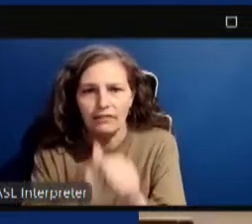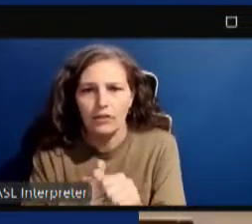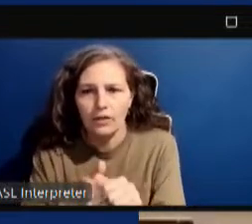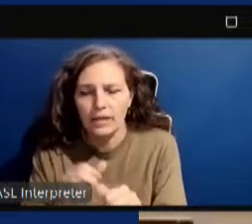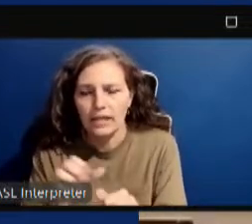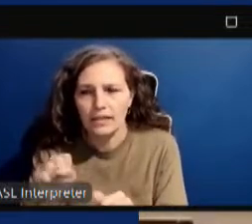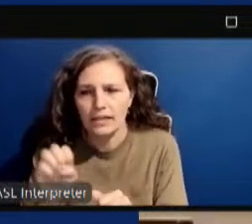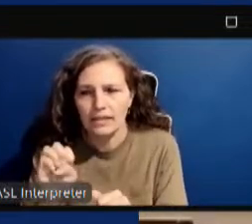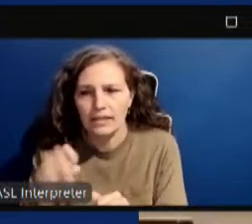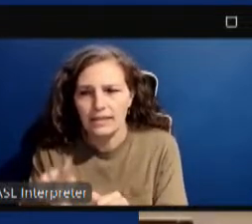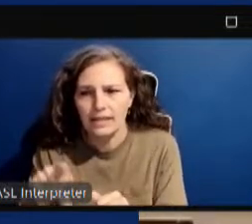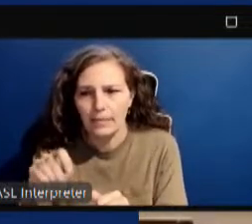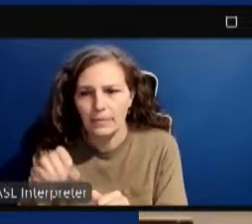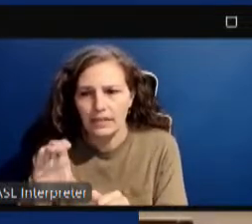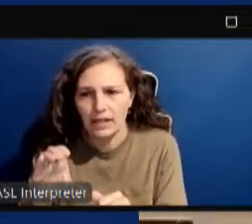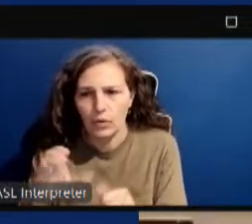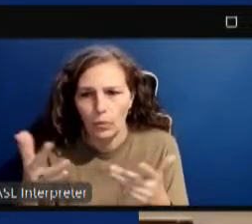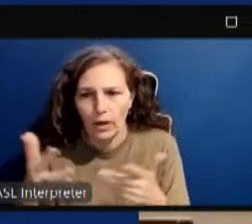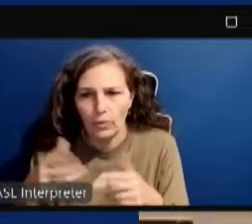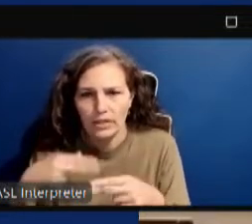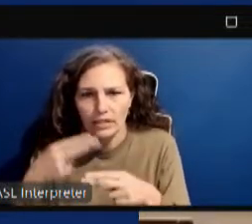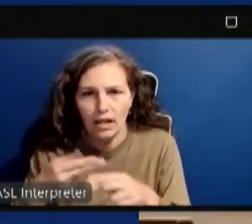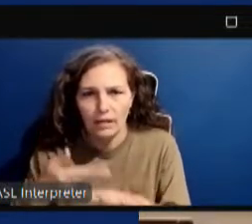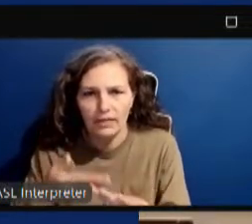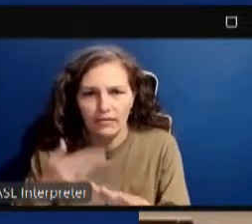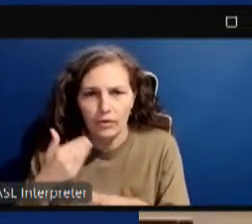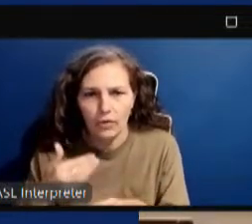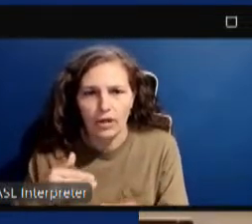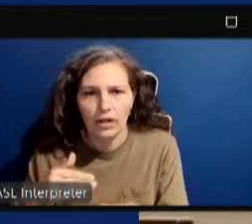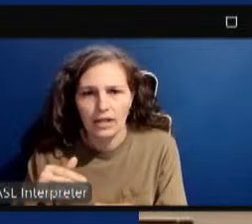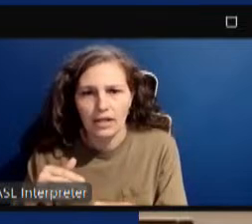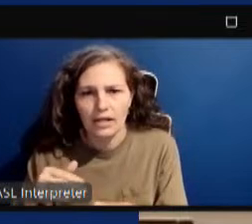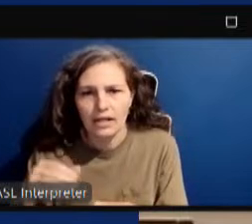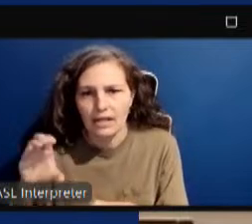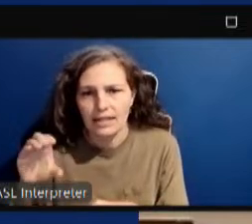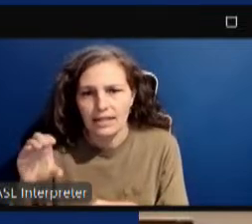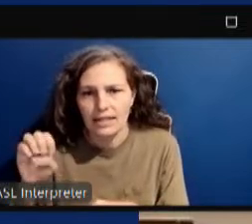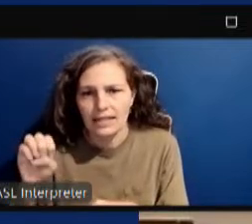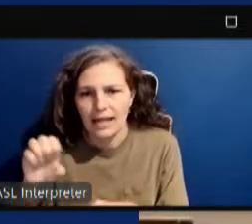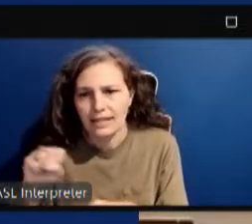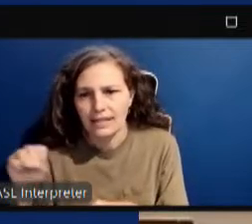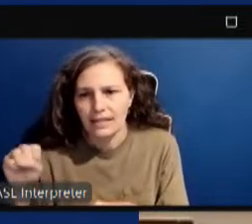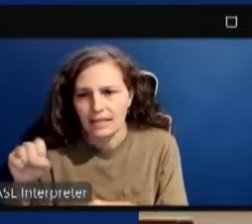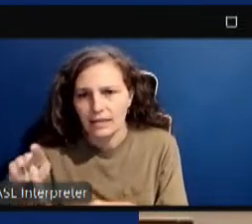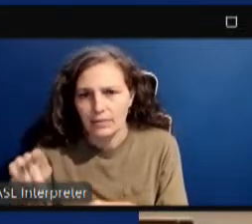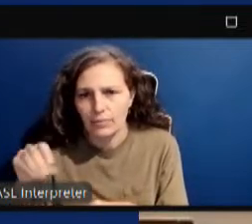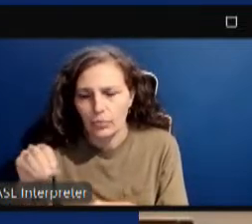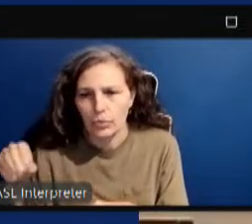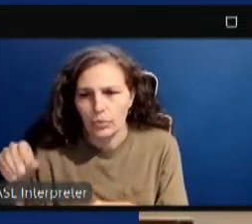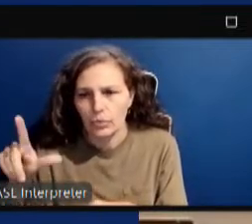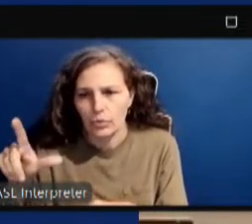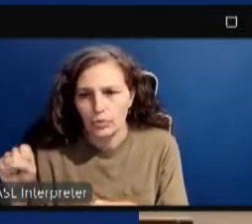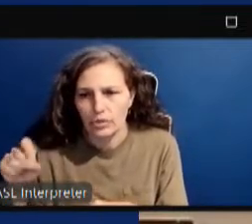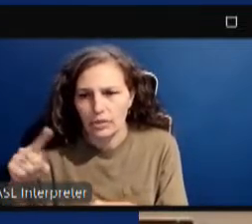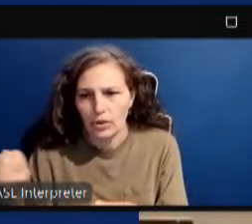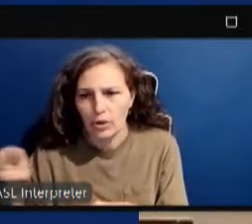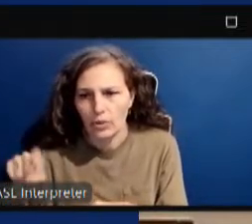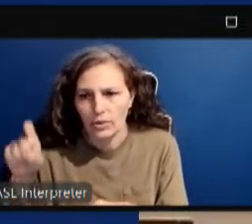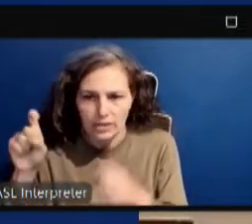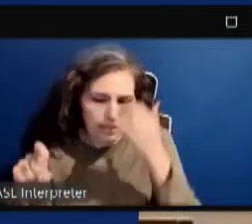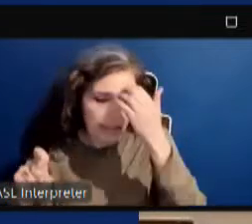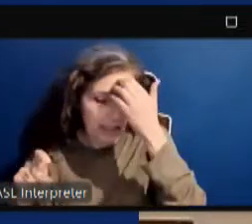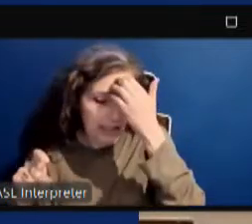what used to be called cesspools, those cesspools would need to